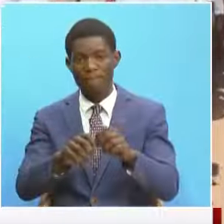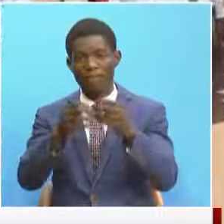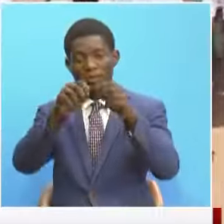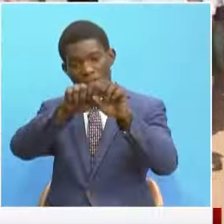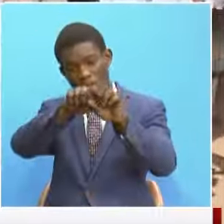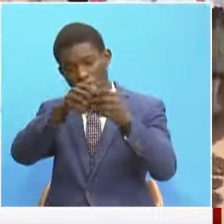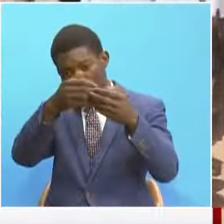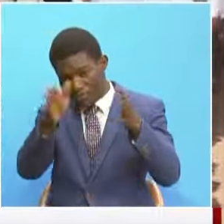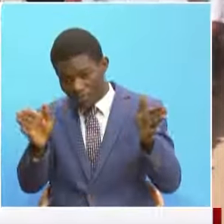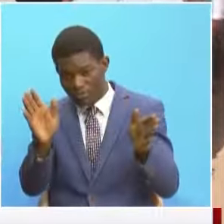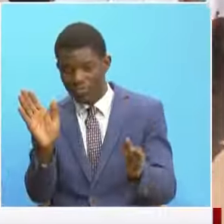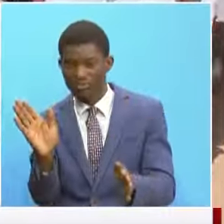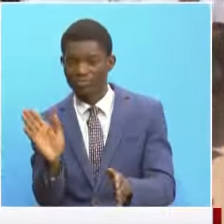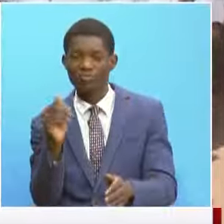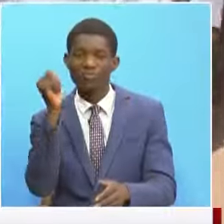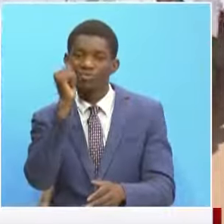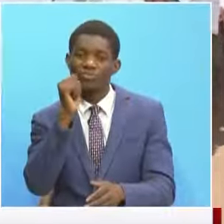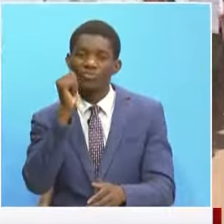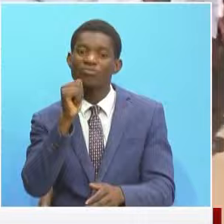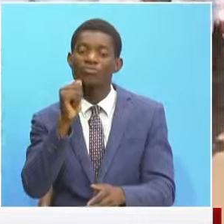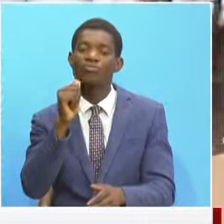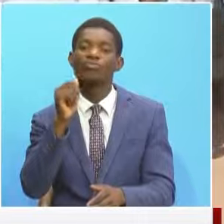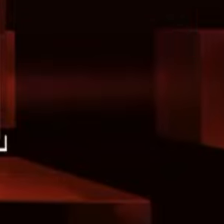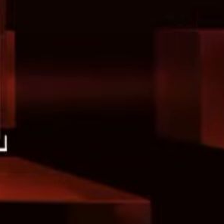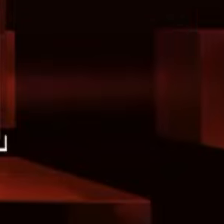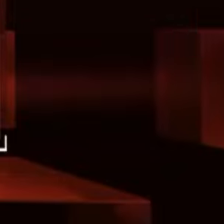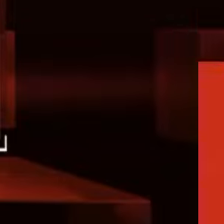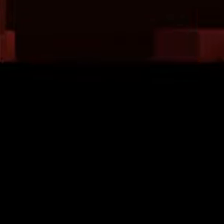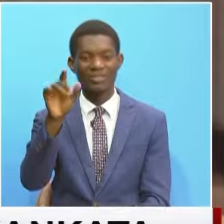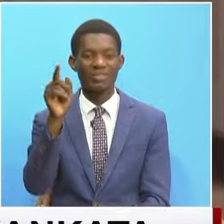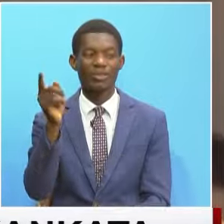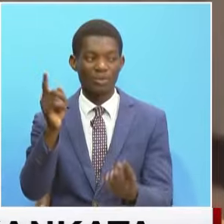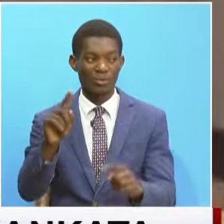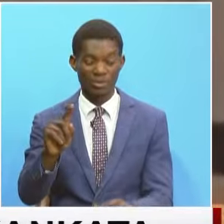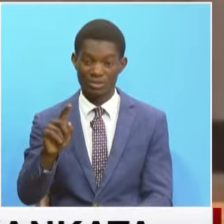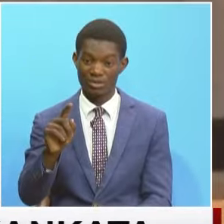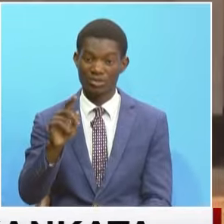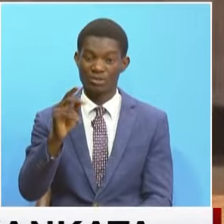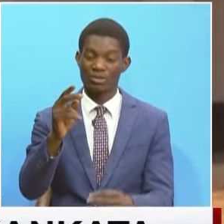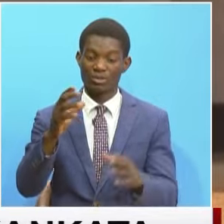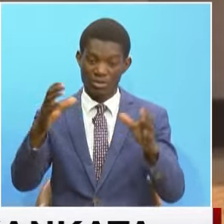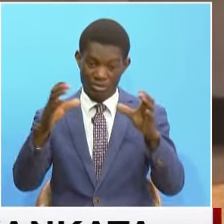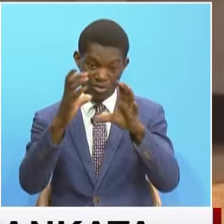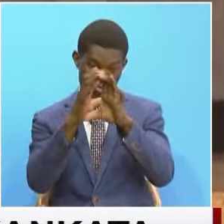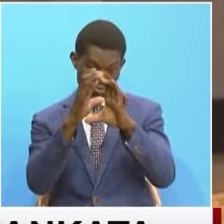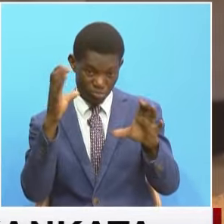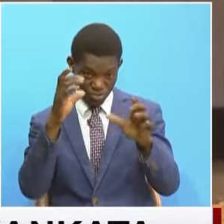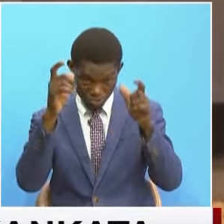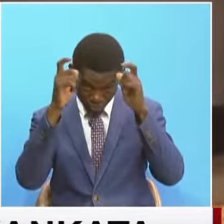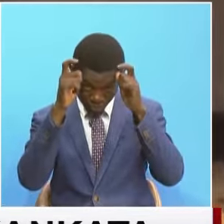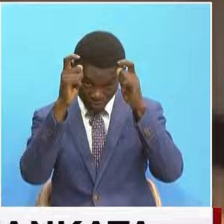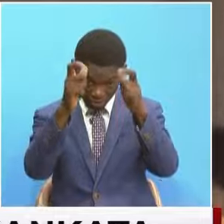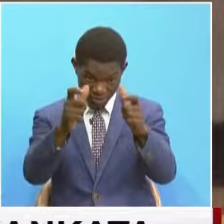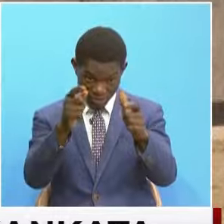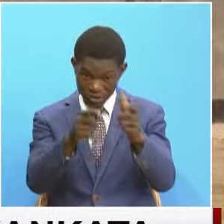770 girls benefit from keeping girls in school projects in Lusangazi district. Last two CDF projects commissioned